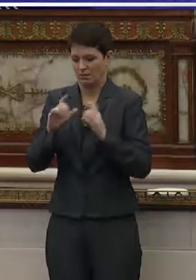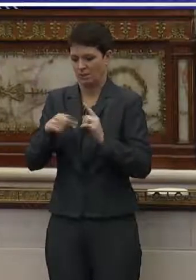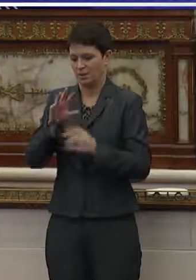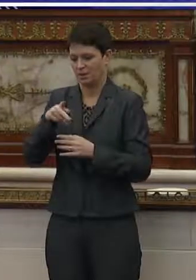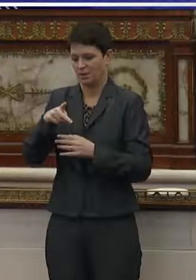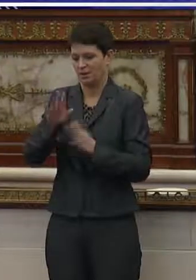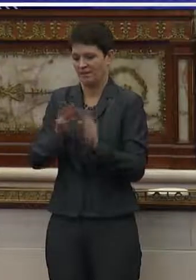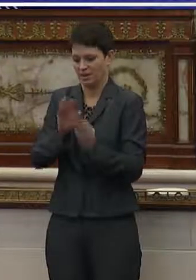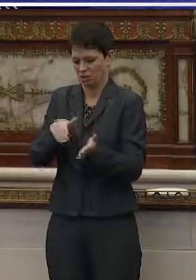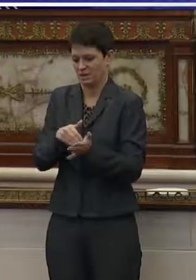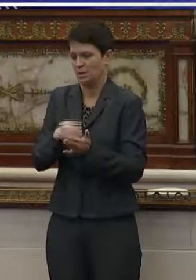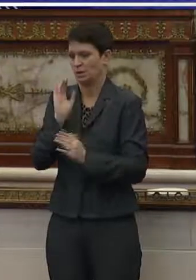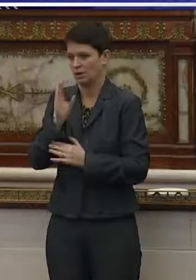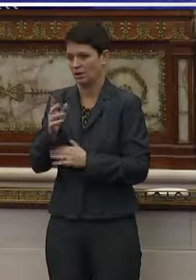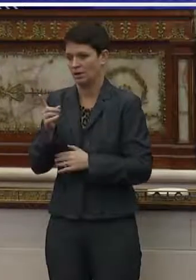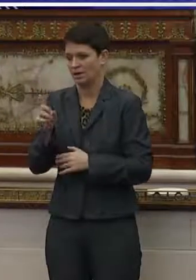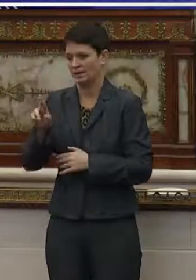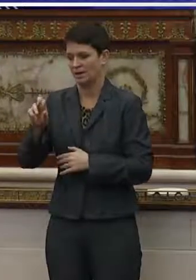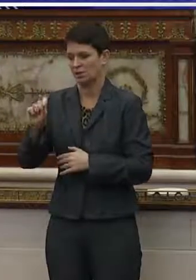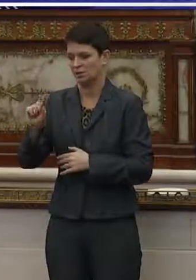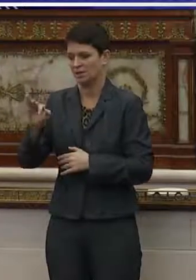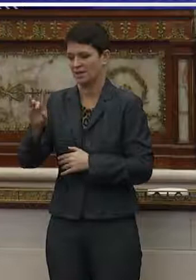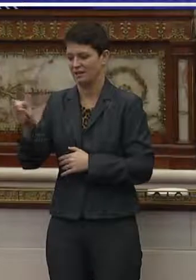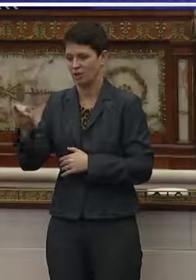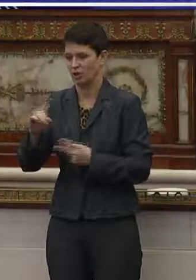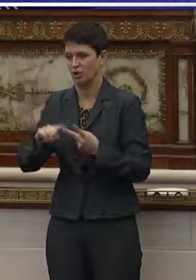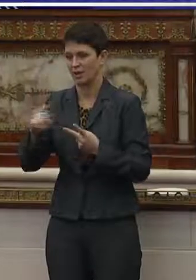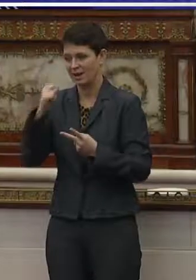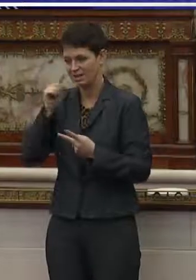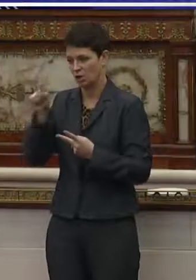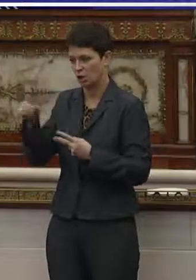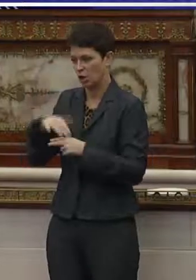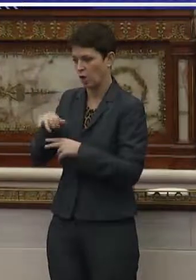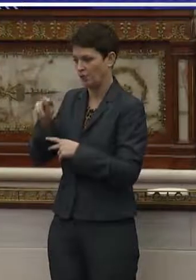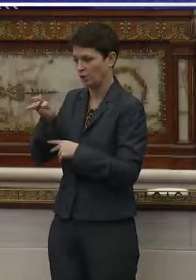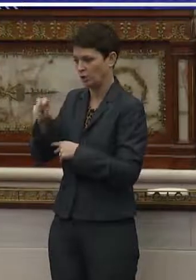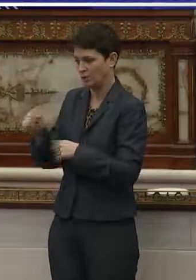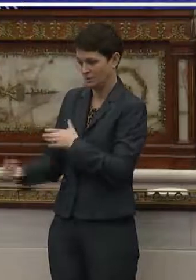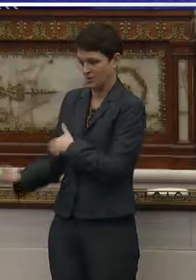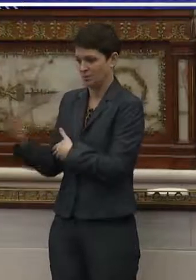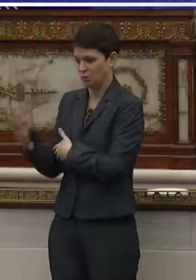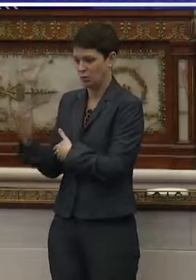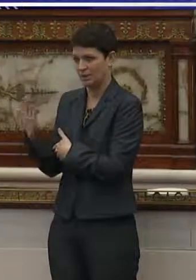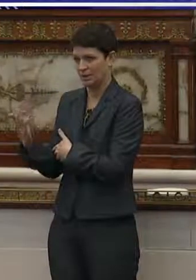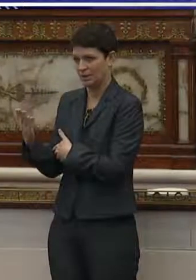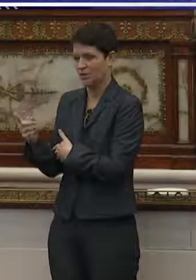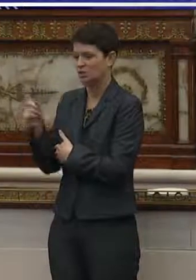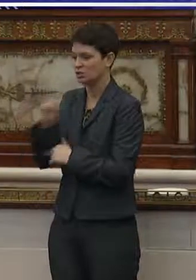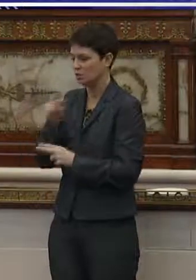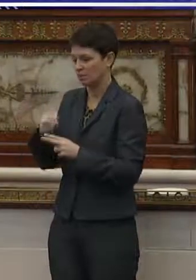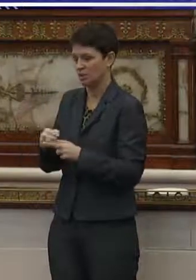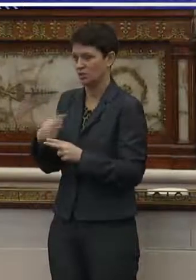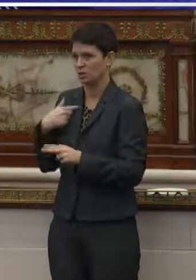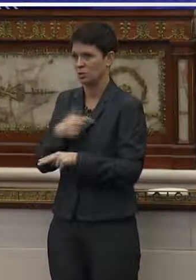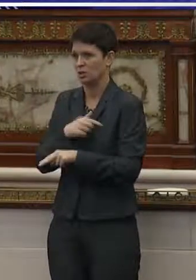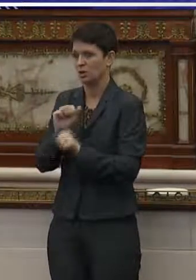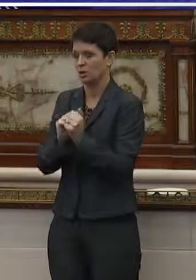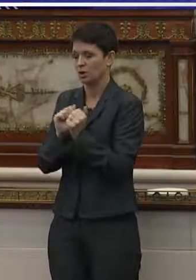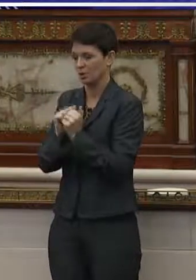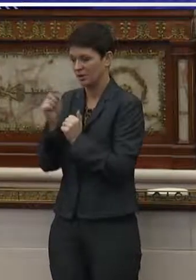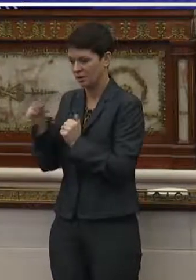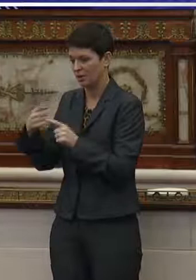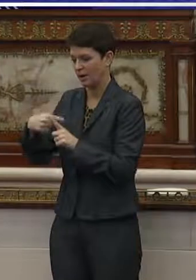I think Dr. Stanford, and when I saw her on the news earlier this morning, she mentioned that we worked with her